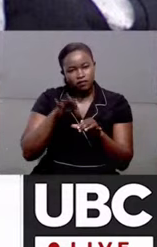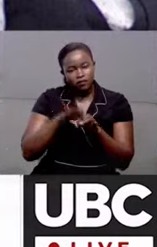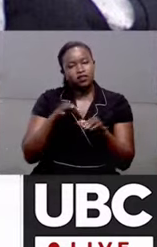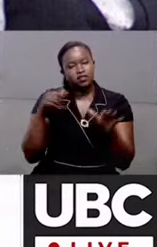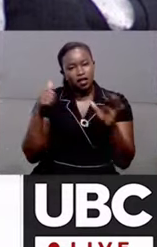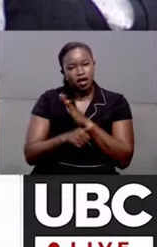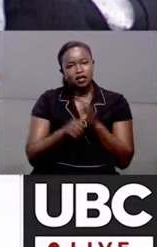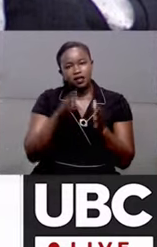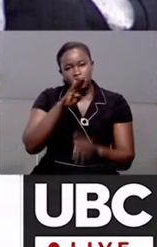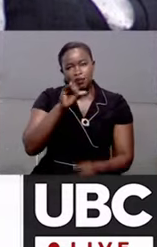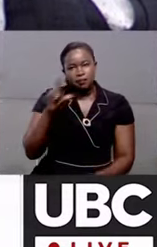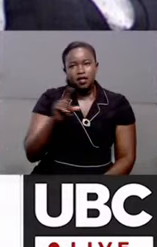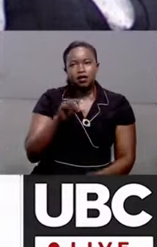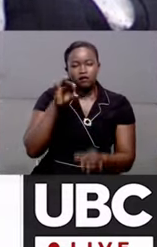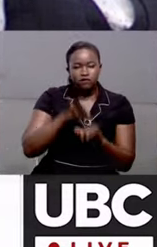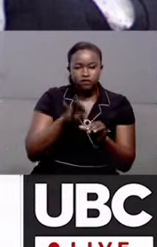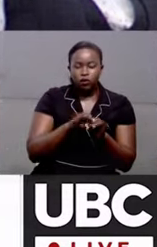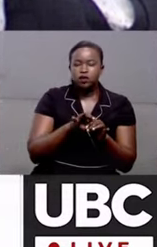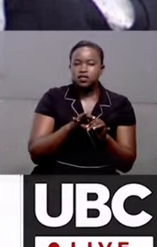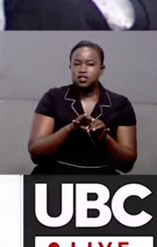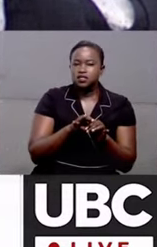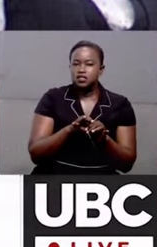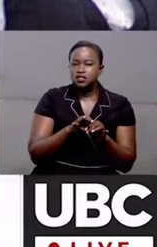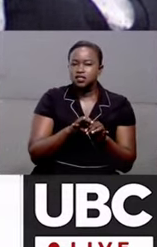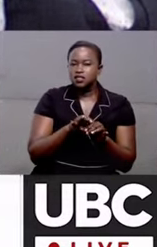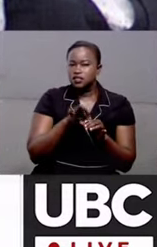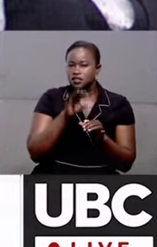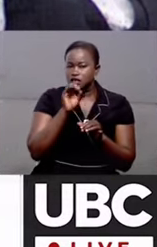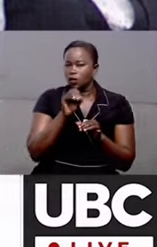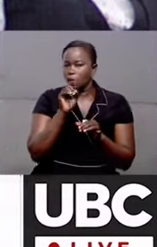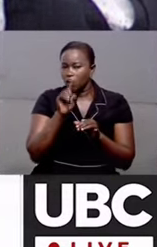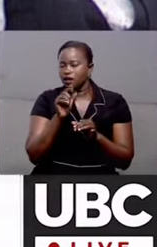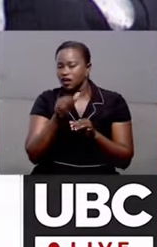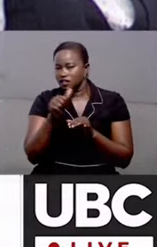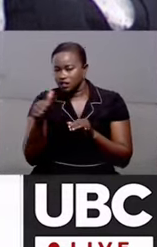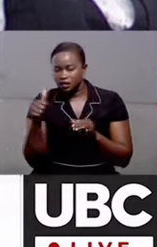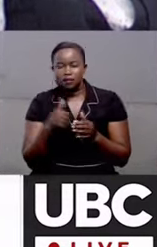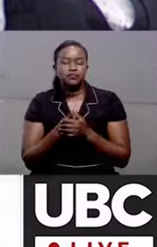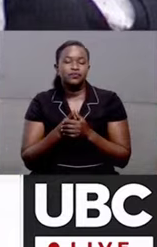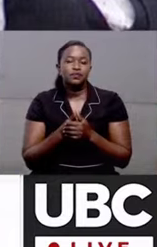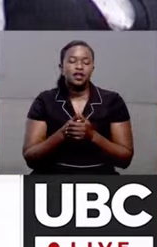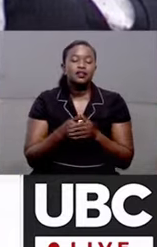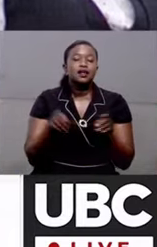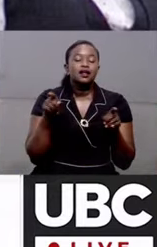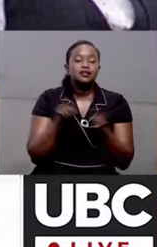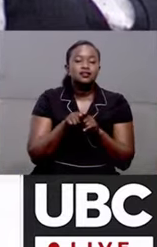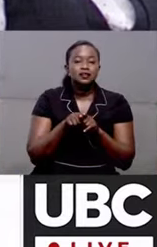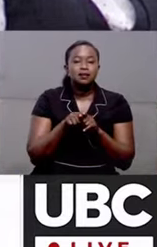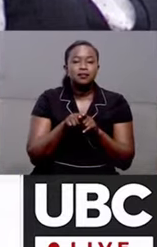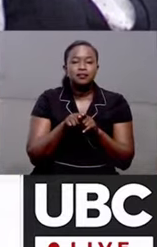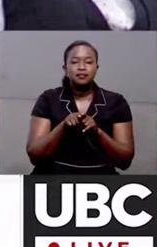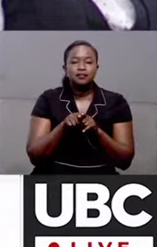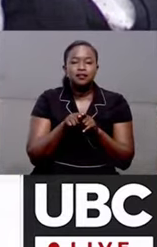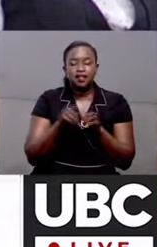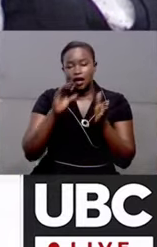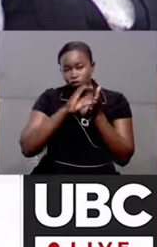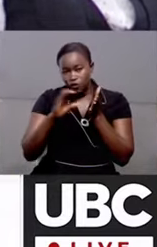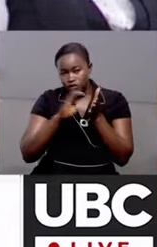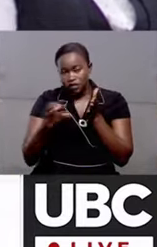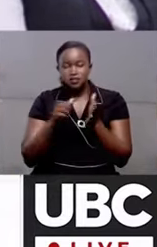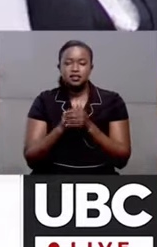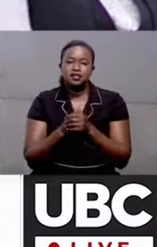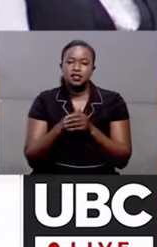see, vote 010 etc., are equivalent to clauses when in the lawmaking process. An